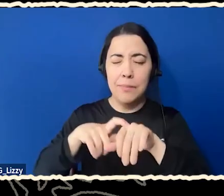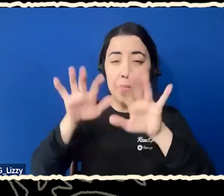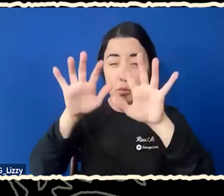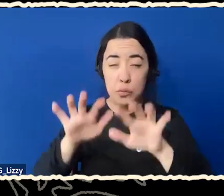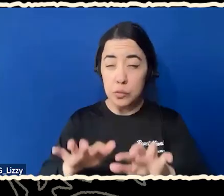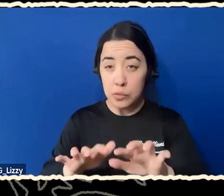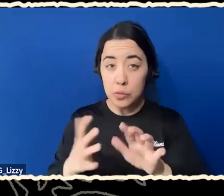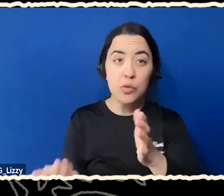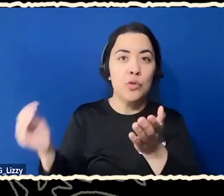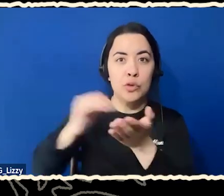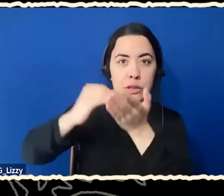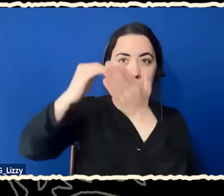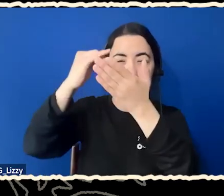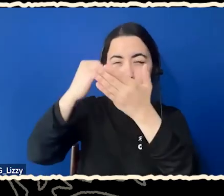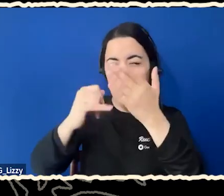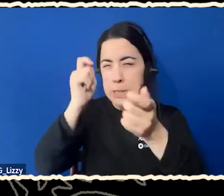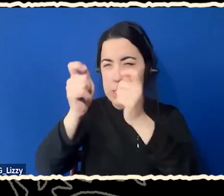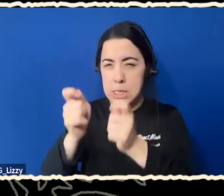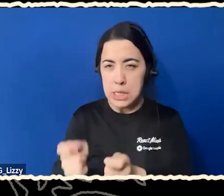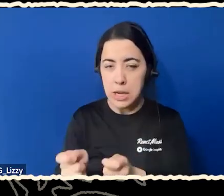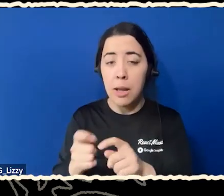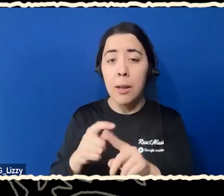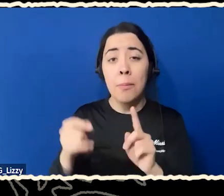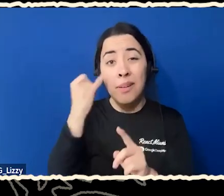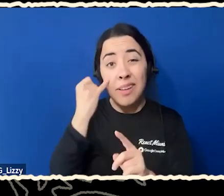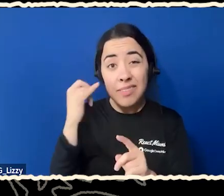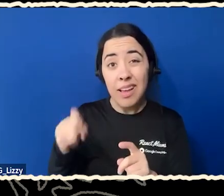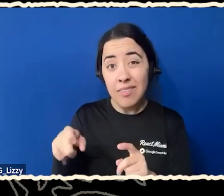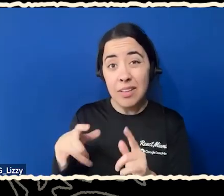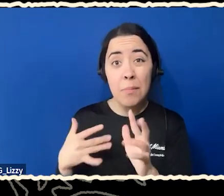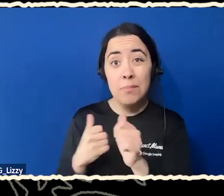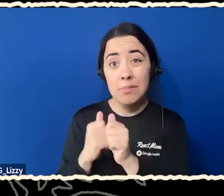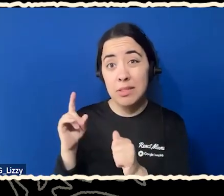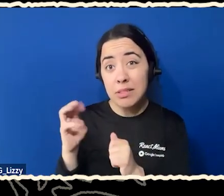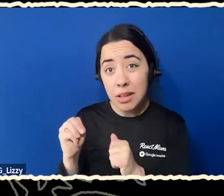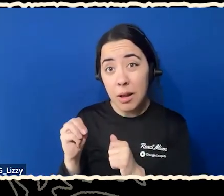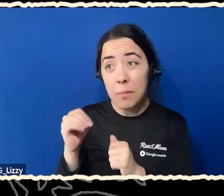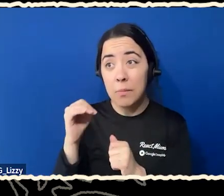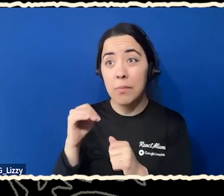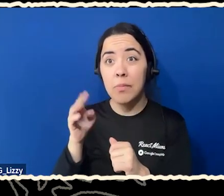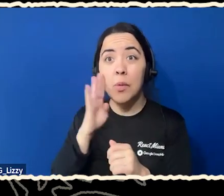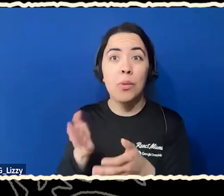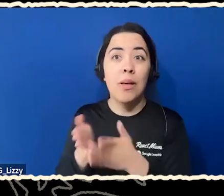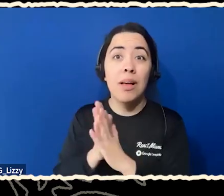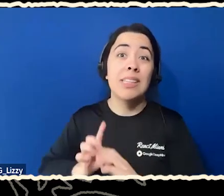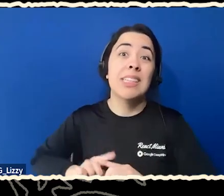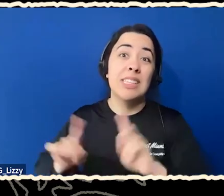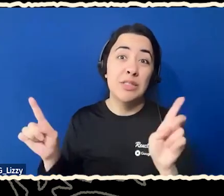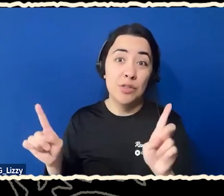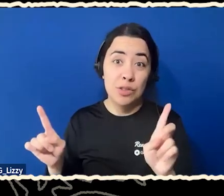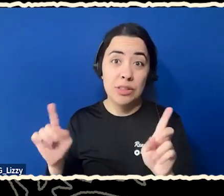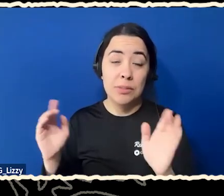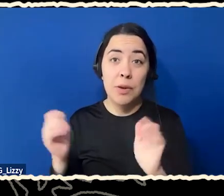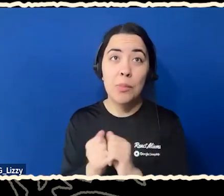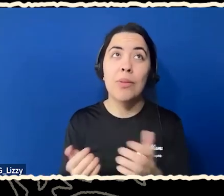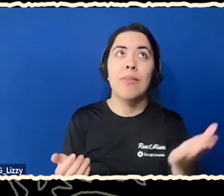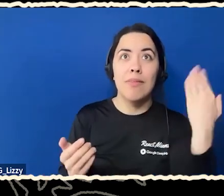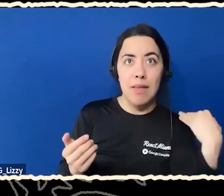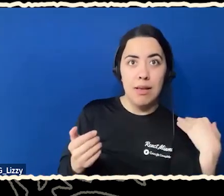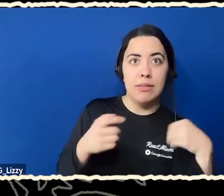reality, we only have to update the DOM if the components ask for something different than they asked for the last